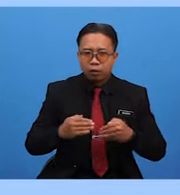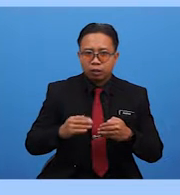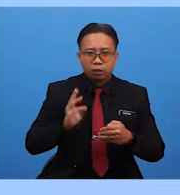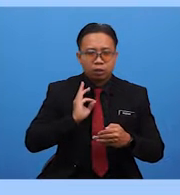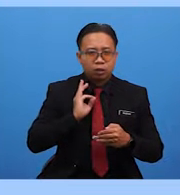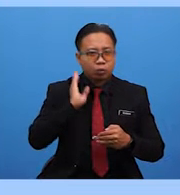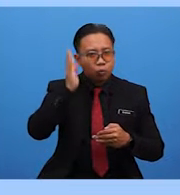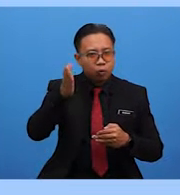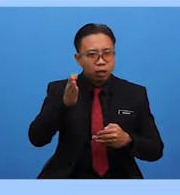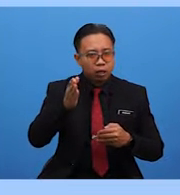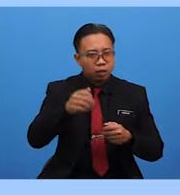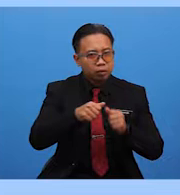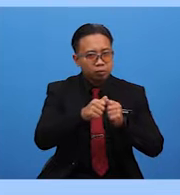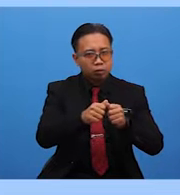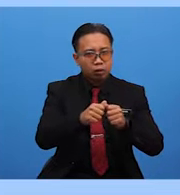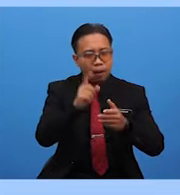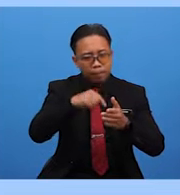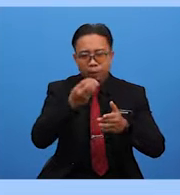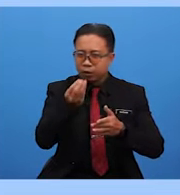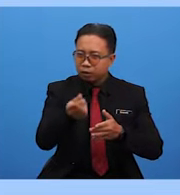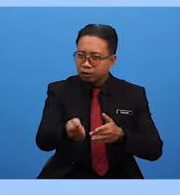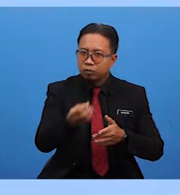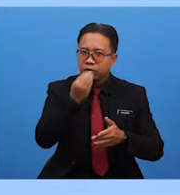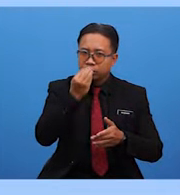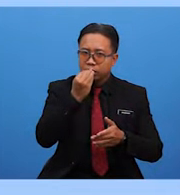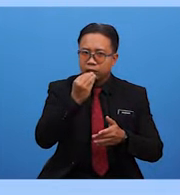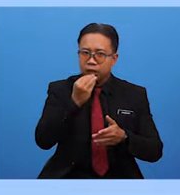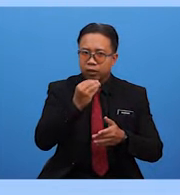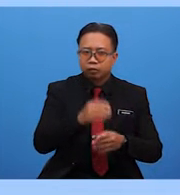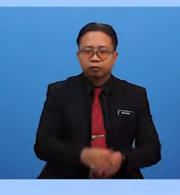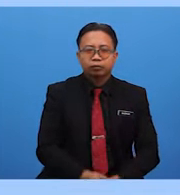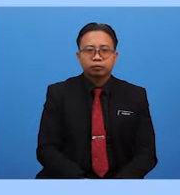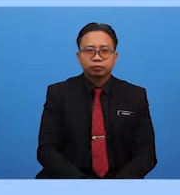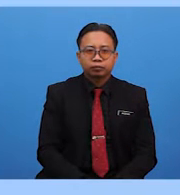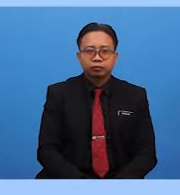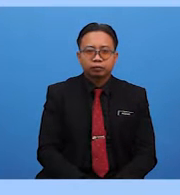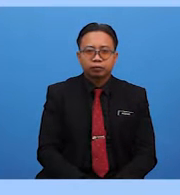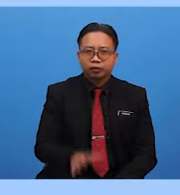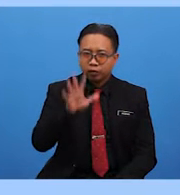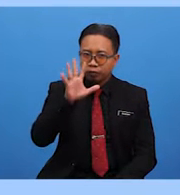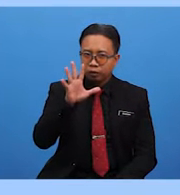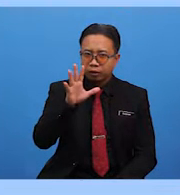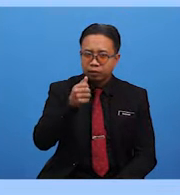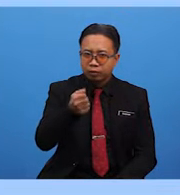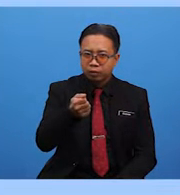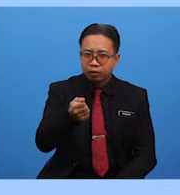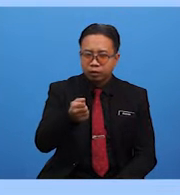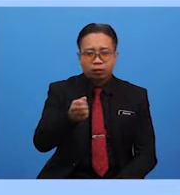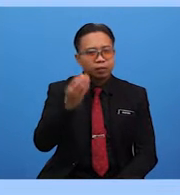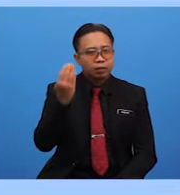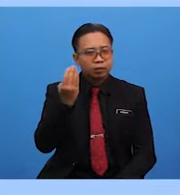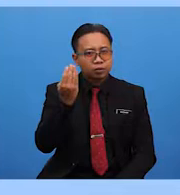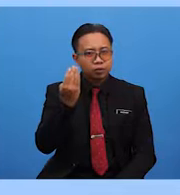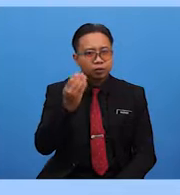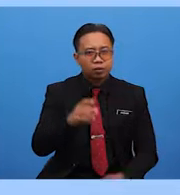you consume and how you exercise to keep you in shape. 5. If you are a